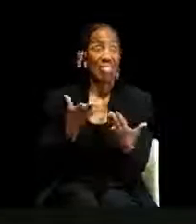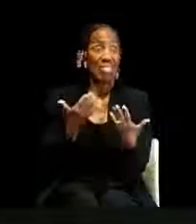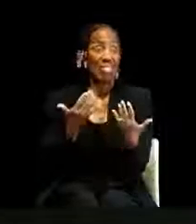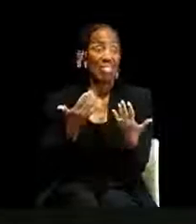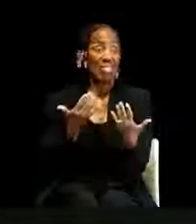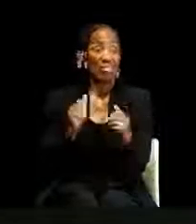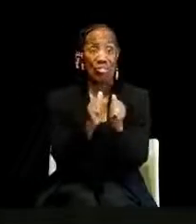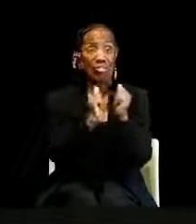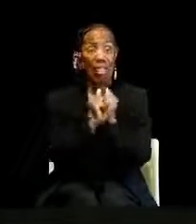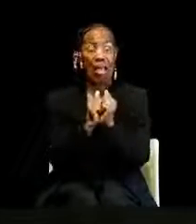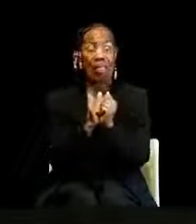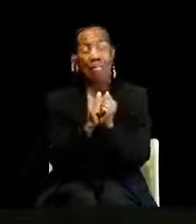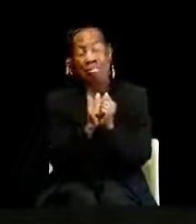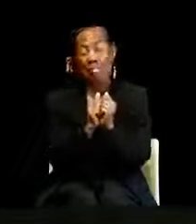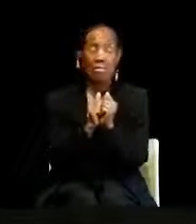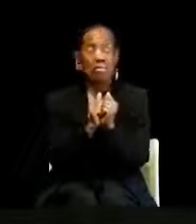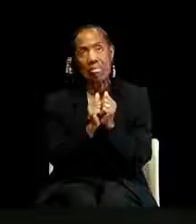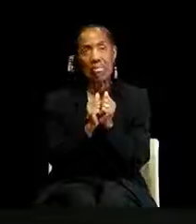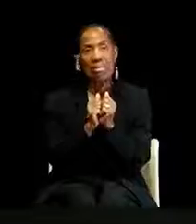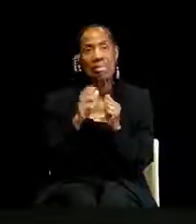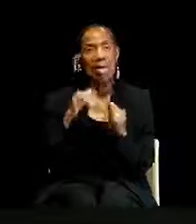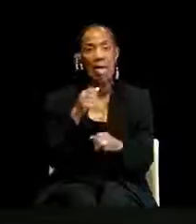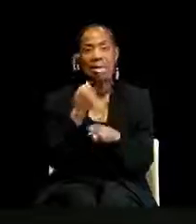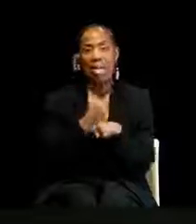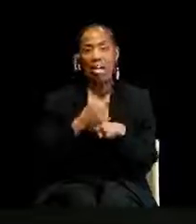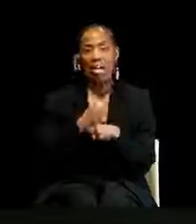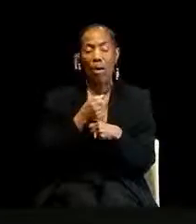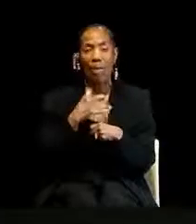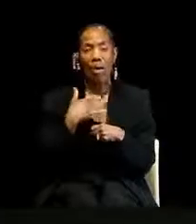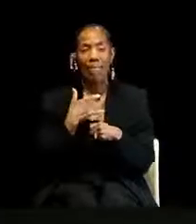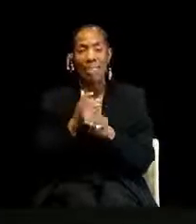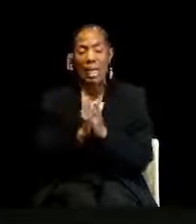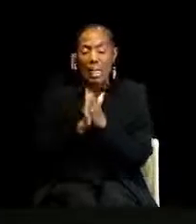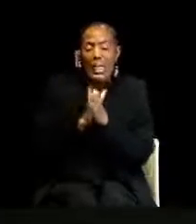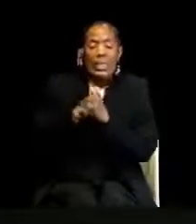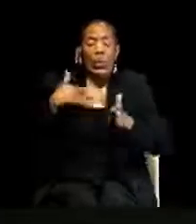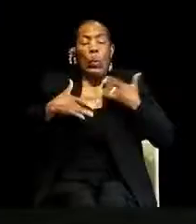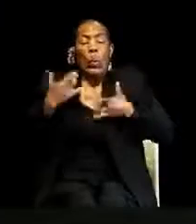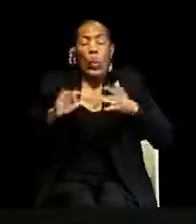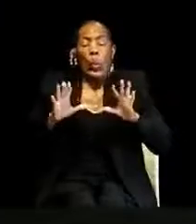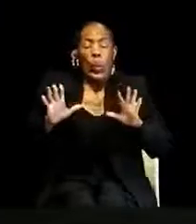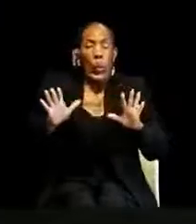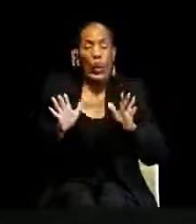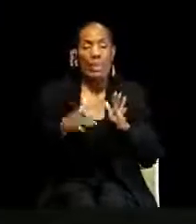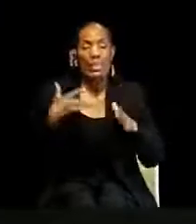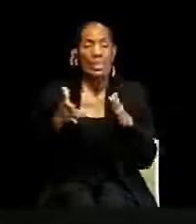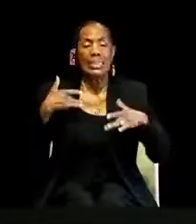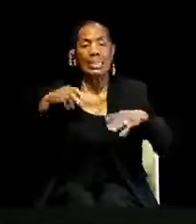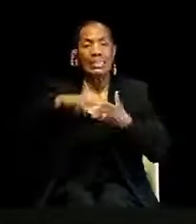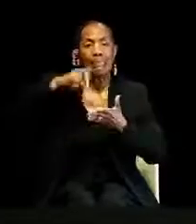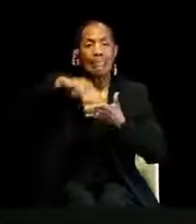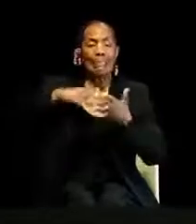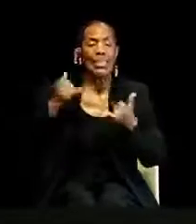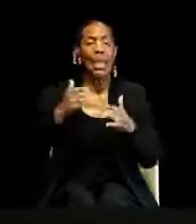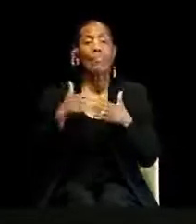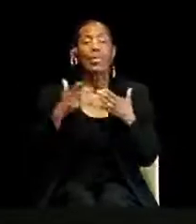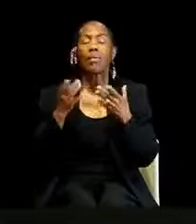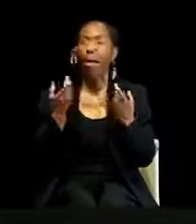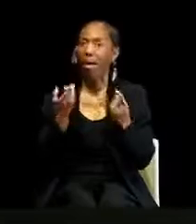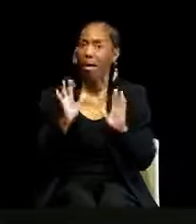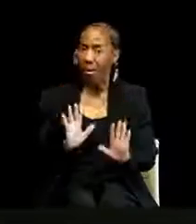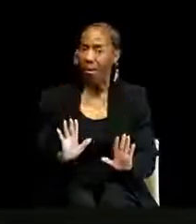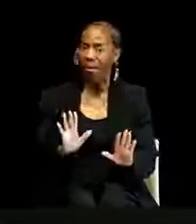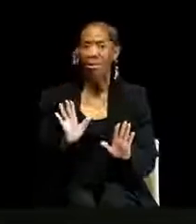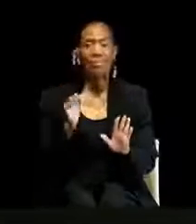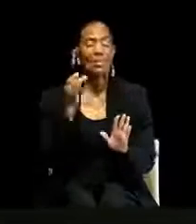like a little, I haven't even had coffee yet. And I'm just feeling super buzzed right now. But also, if you're joining us online,